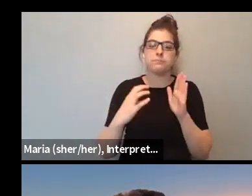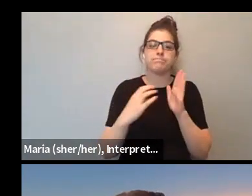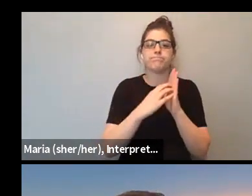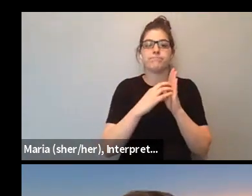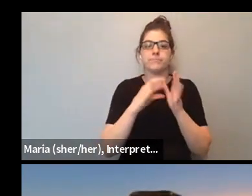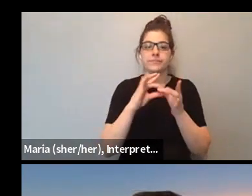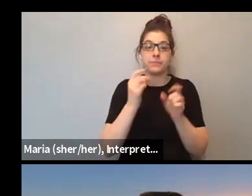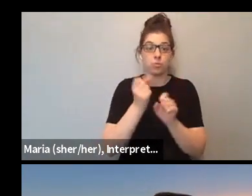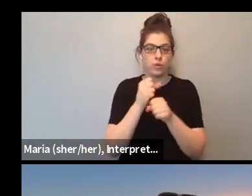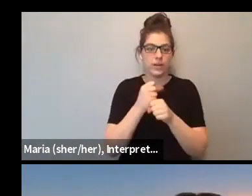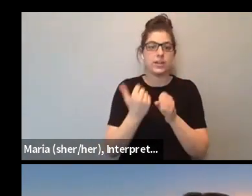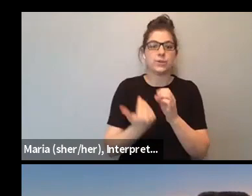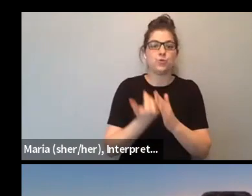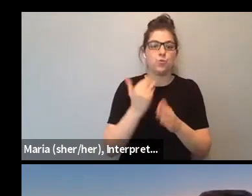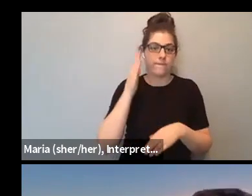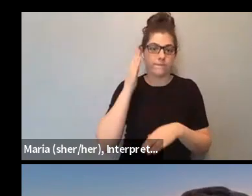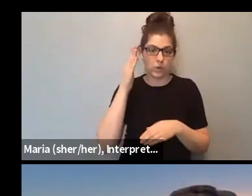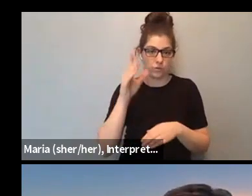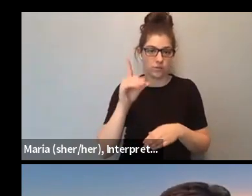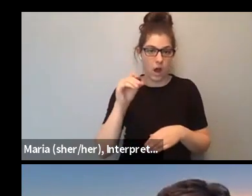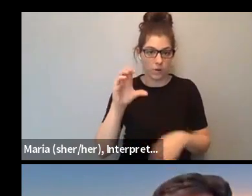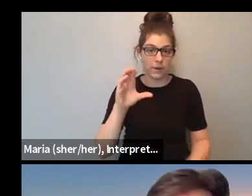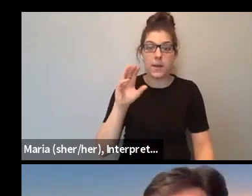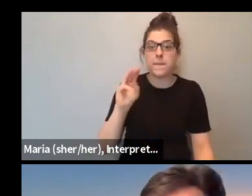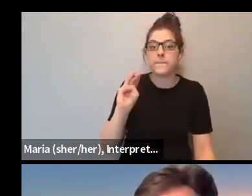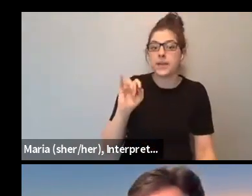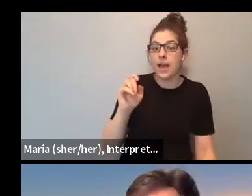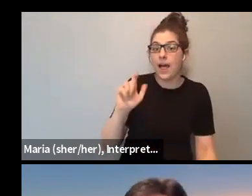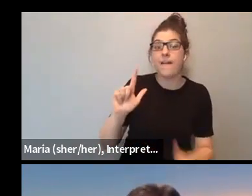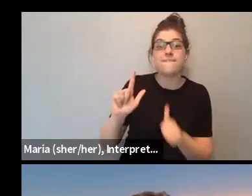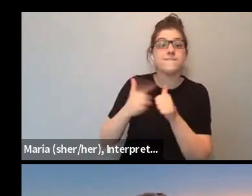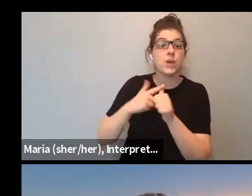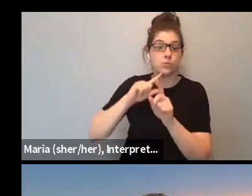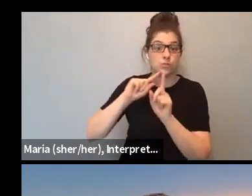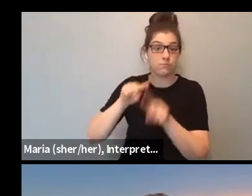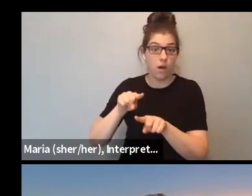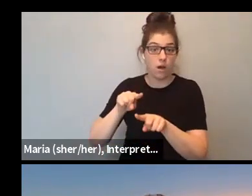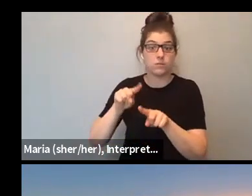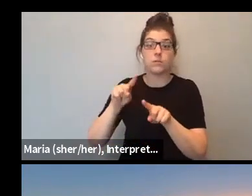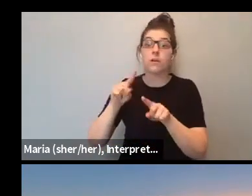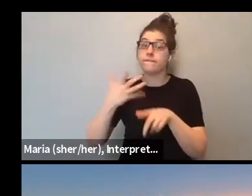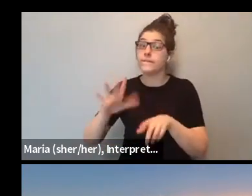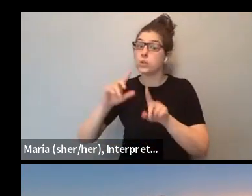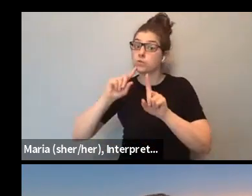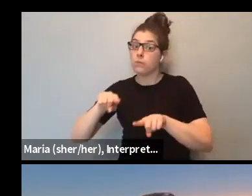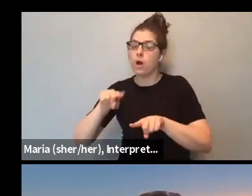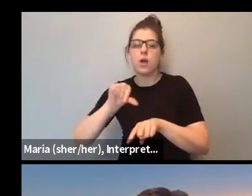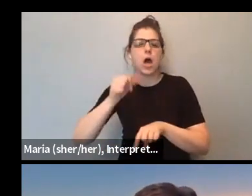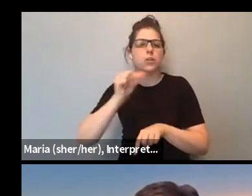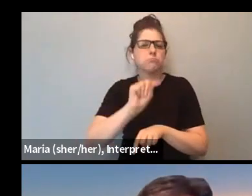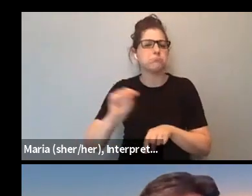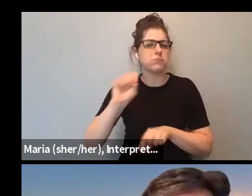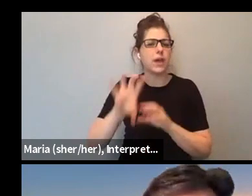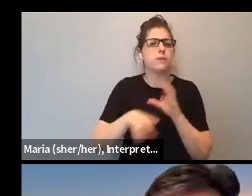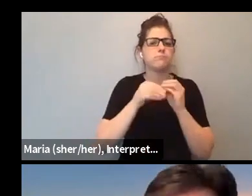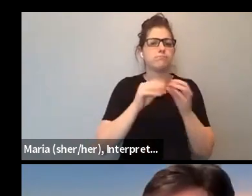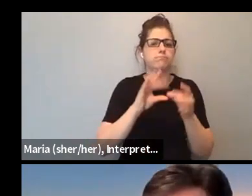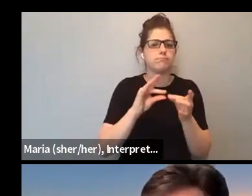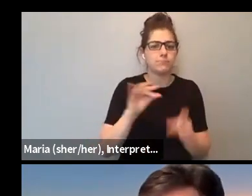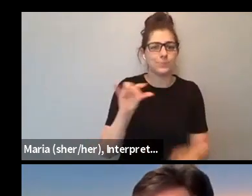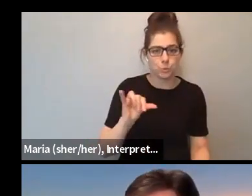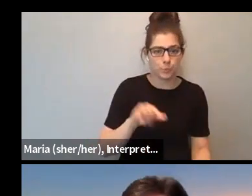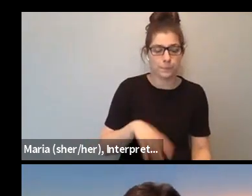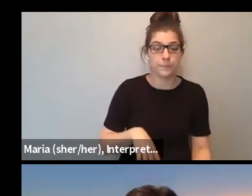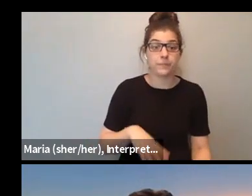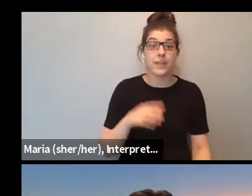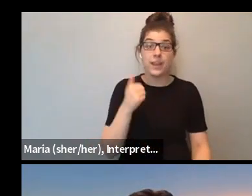document. And Miguel is going to respond to this question first, but then anybody else is welcome to chime in. For anybody who's following